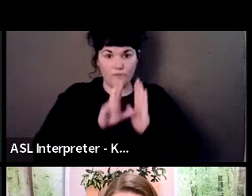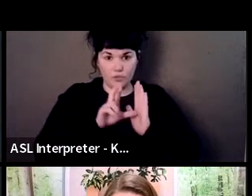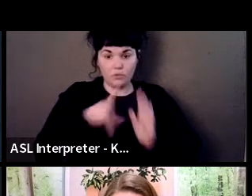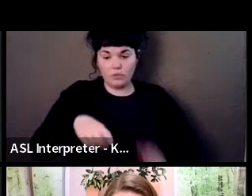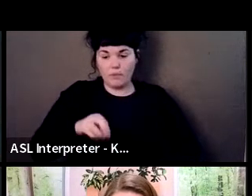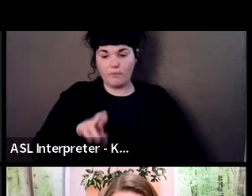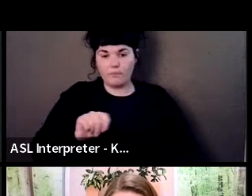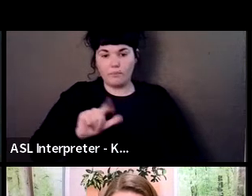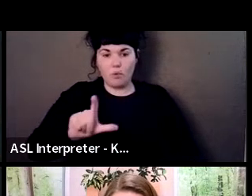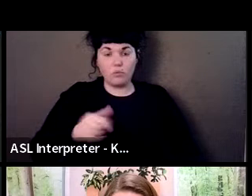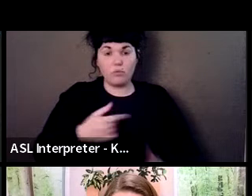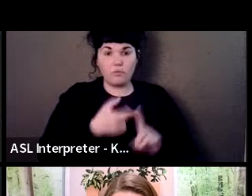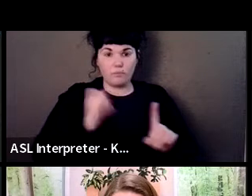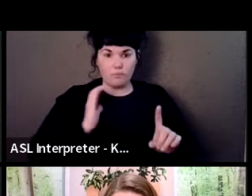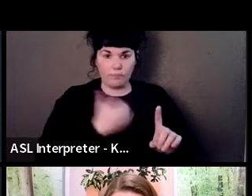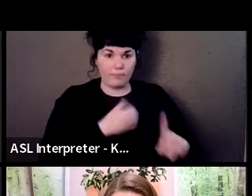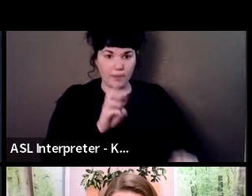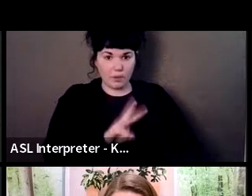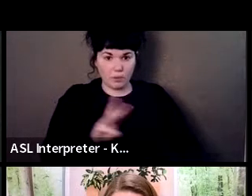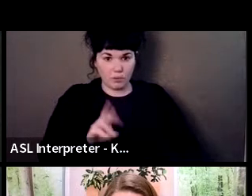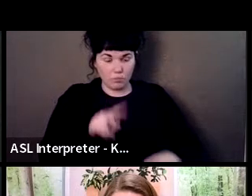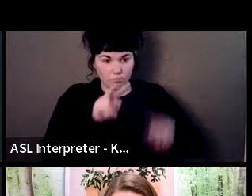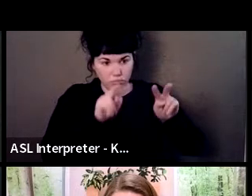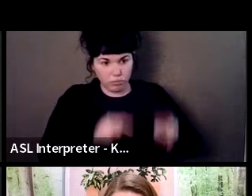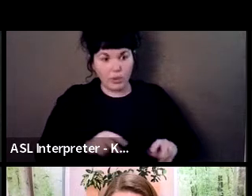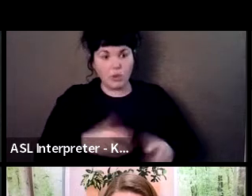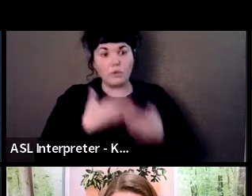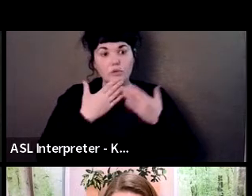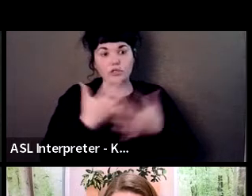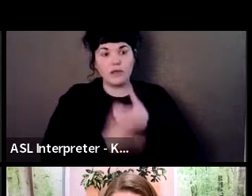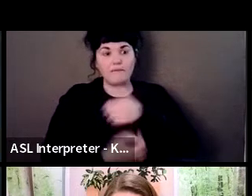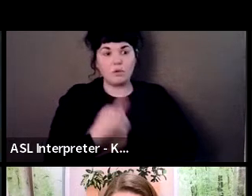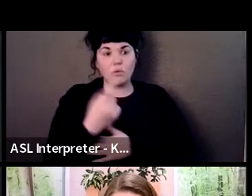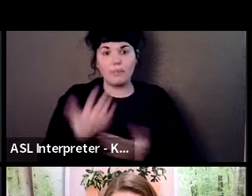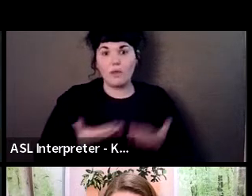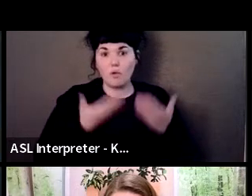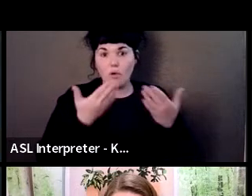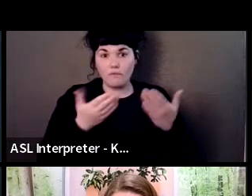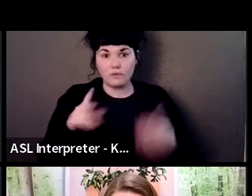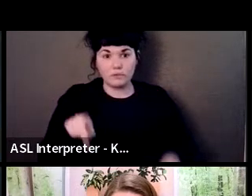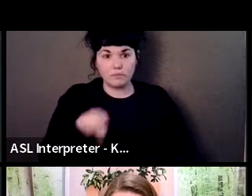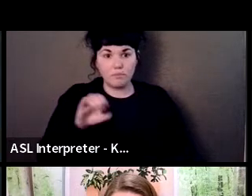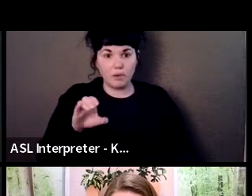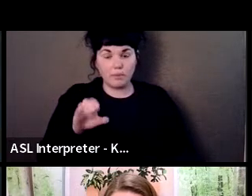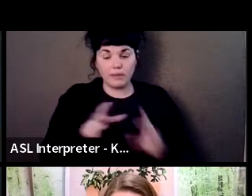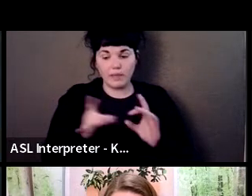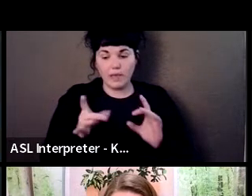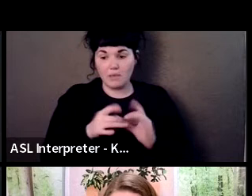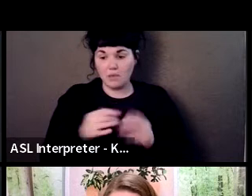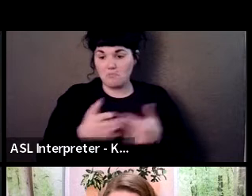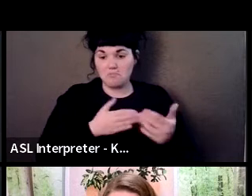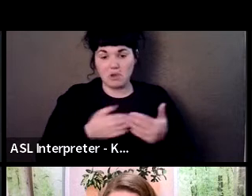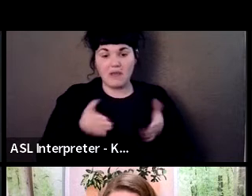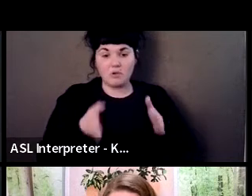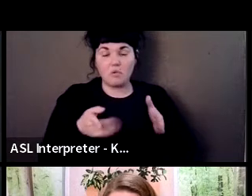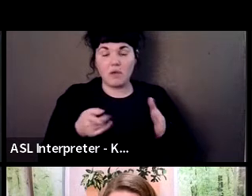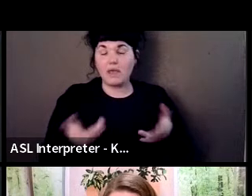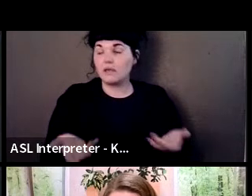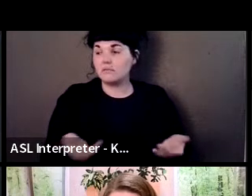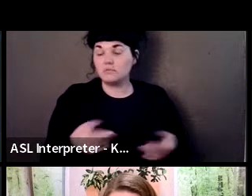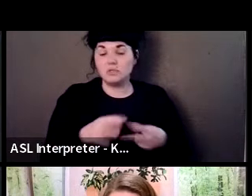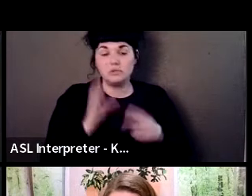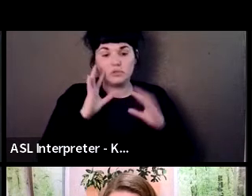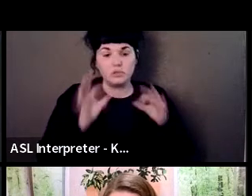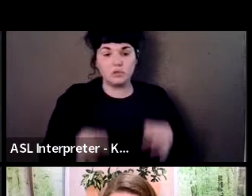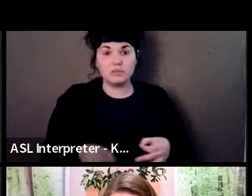michigan.gov/MICRC website. We appreciate everyone who offers public comment in whatever way you choose, and invite you to keep sharing your thoughts, especially if you'd like to share ways